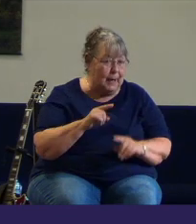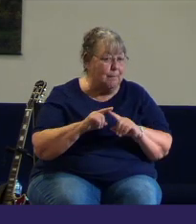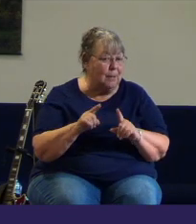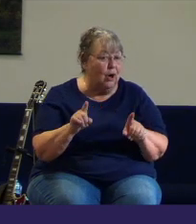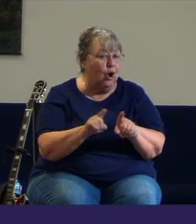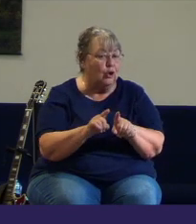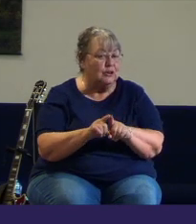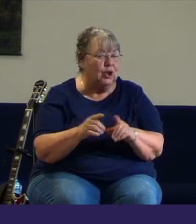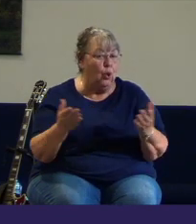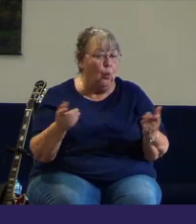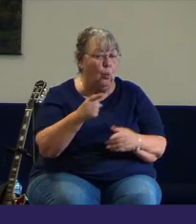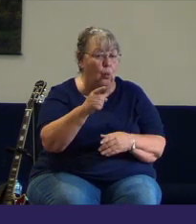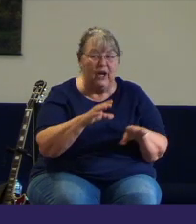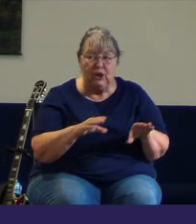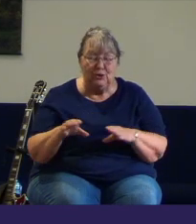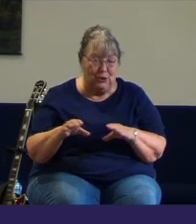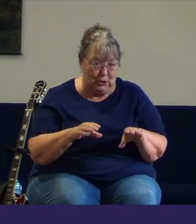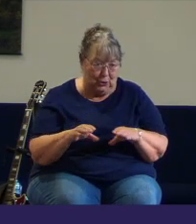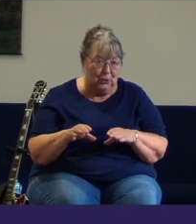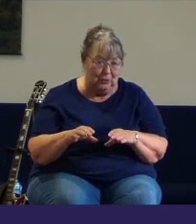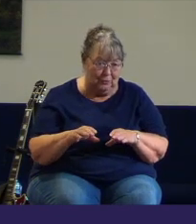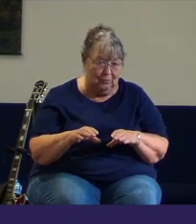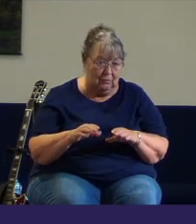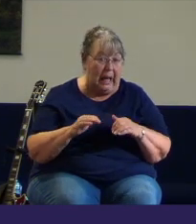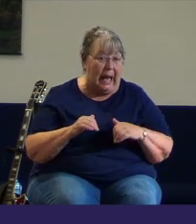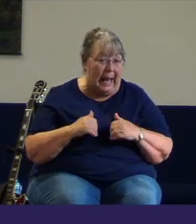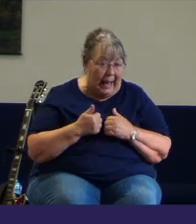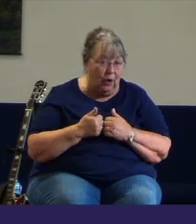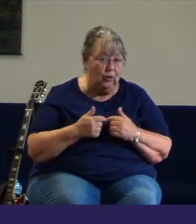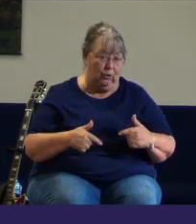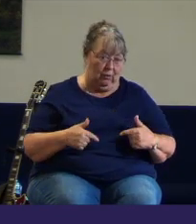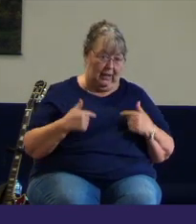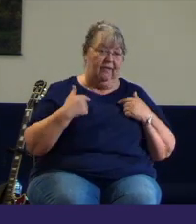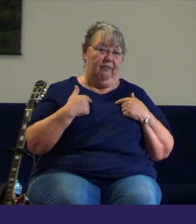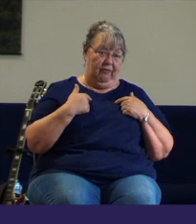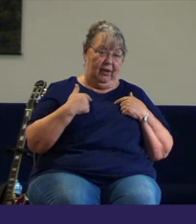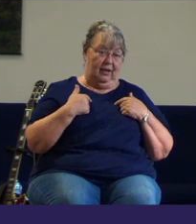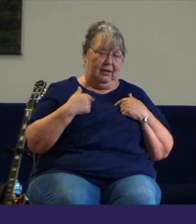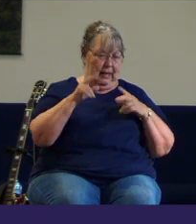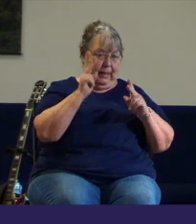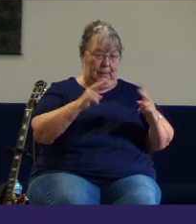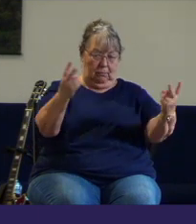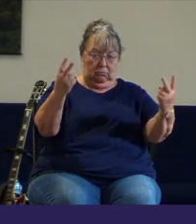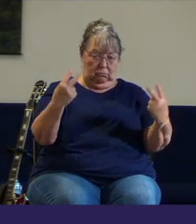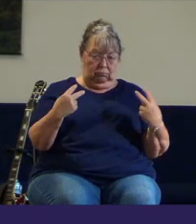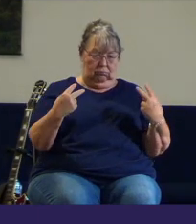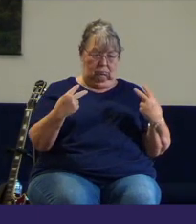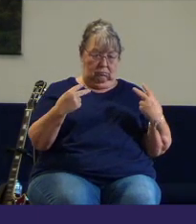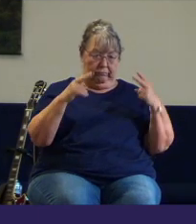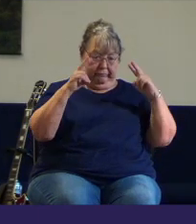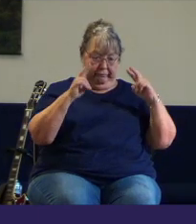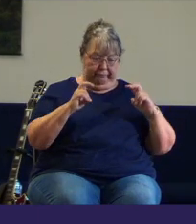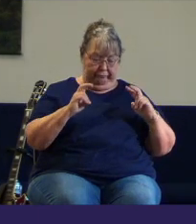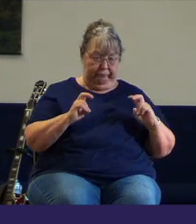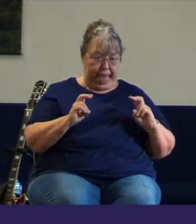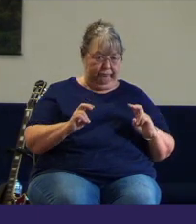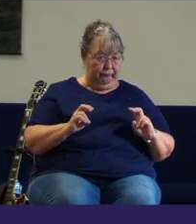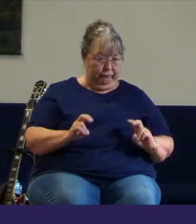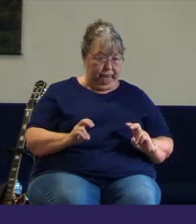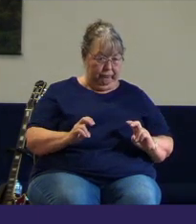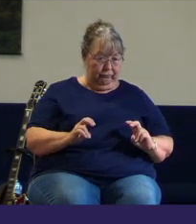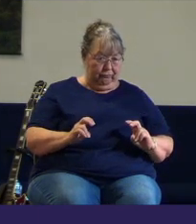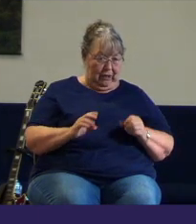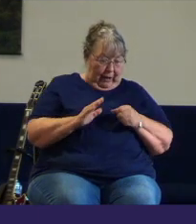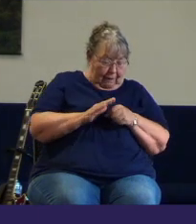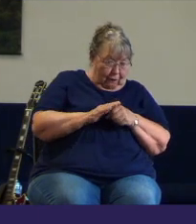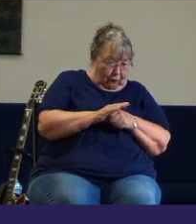do. The gospel is preached by how we live. When people see a person that is filled